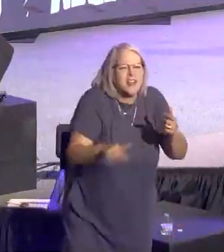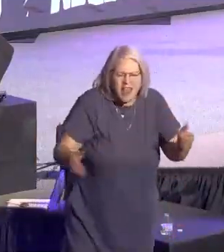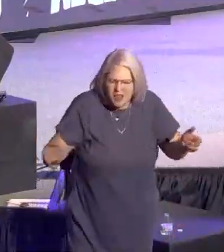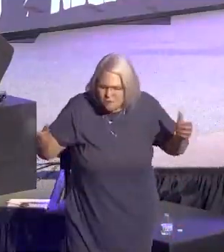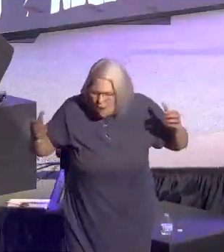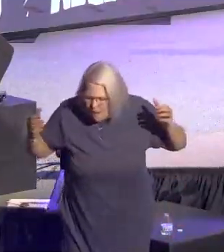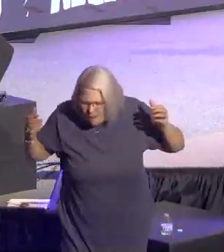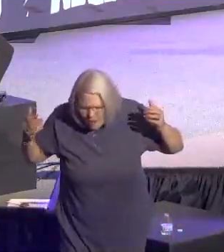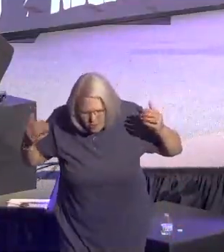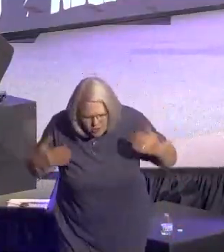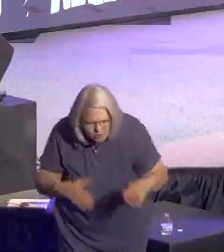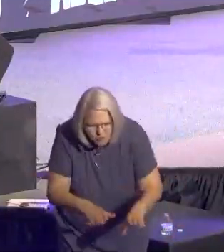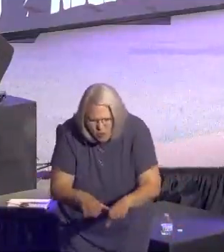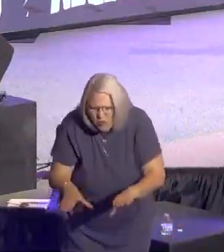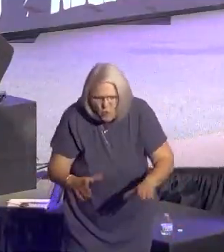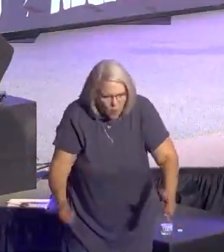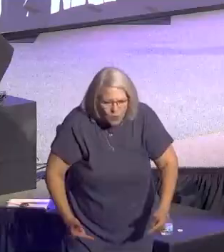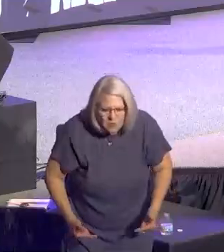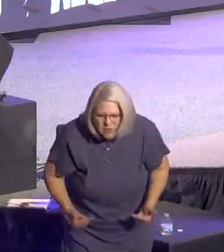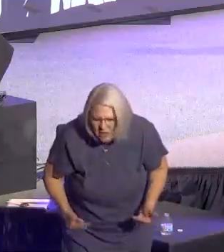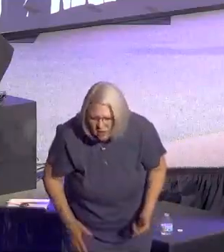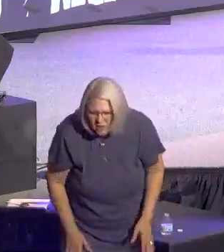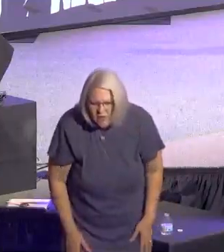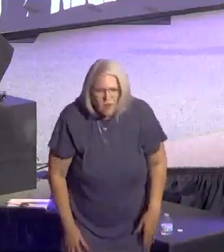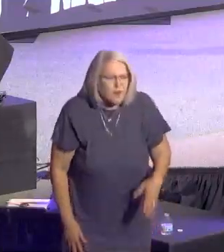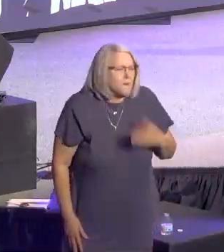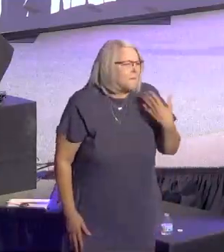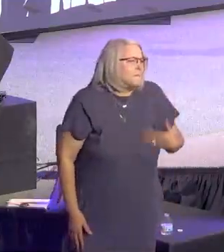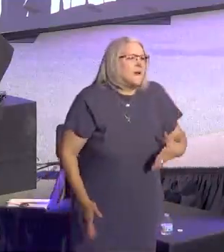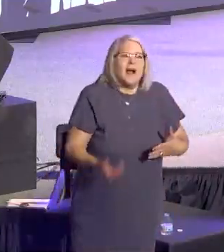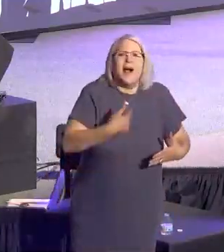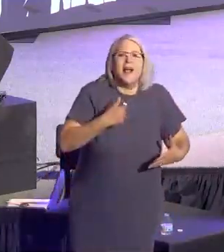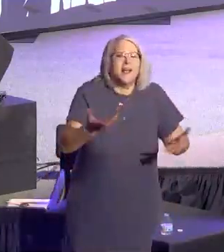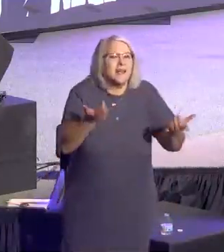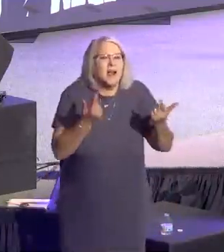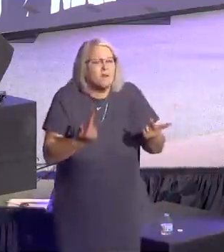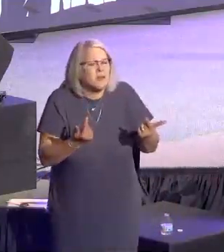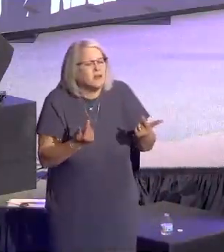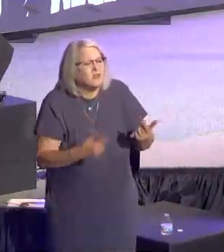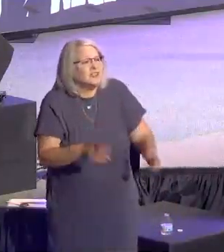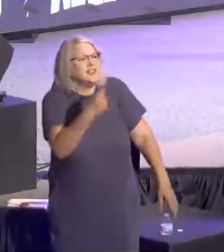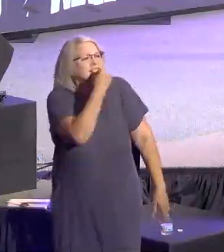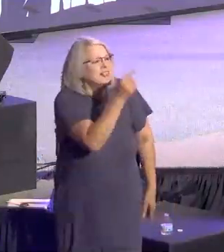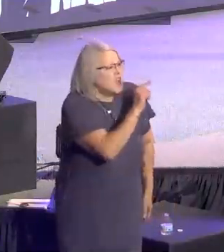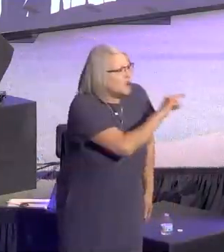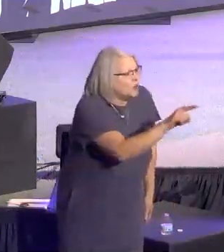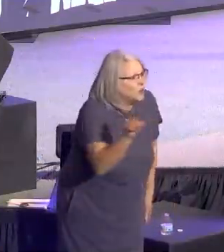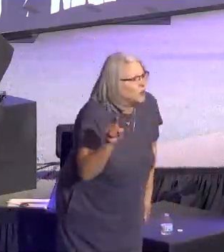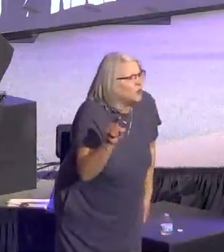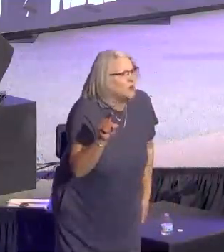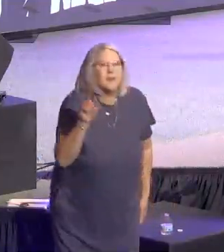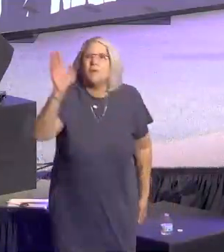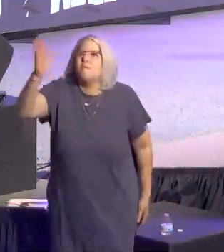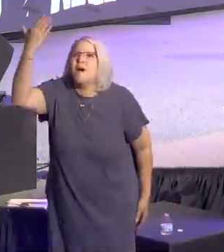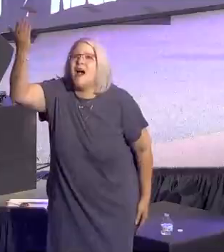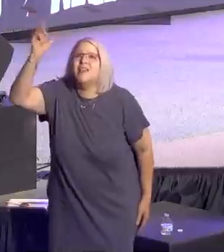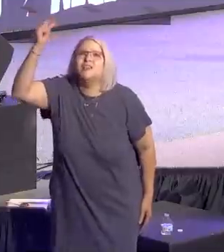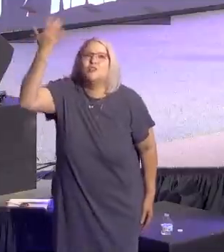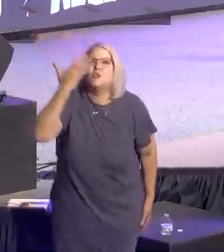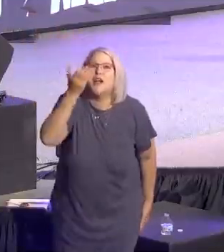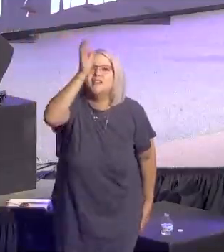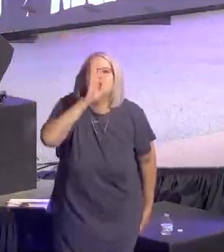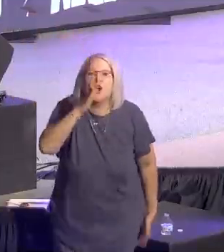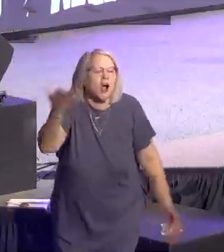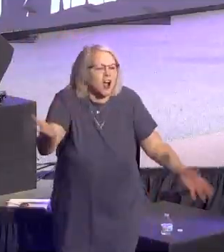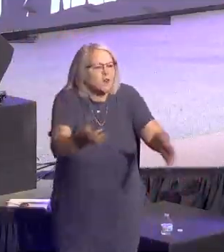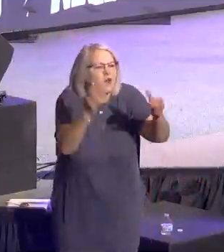on, and maybe you did, I came here today to tell you that by his grace, God